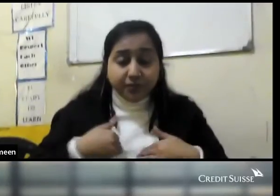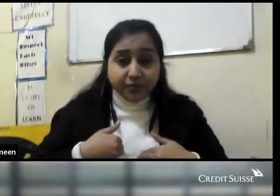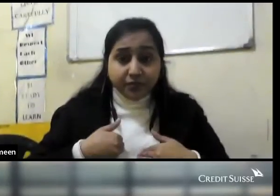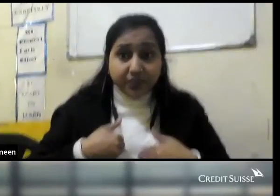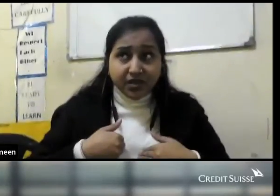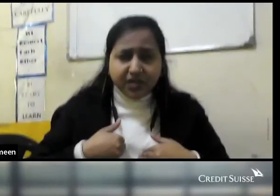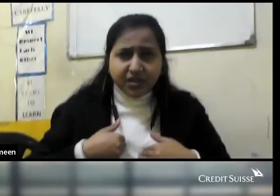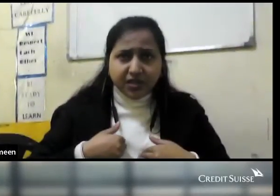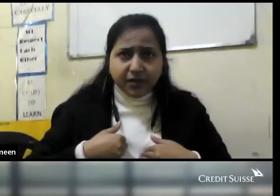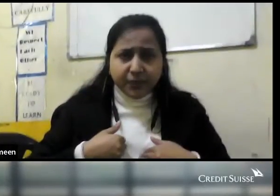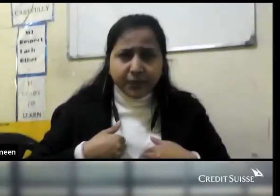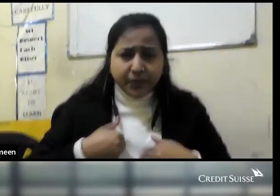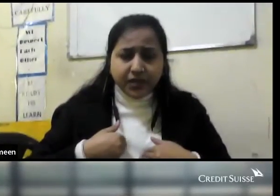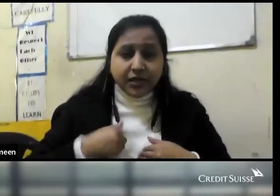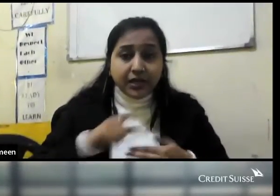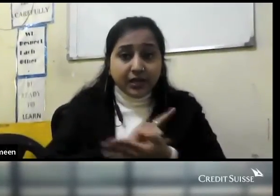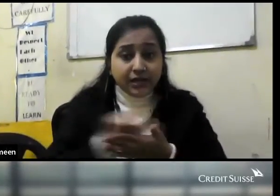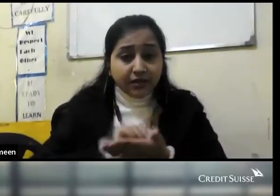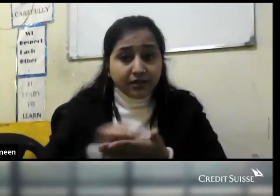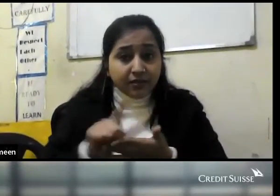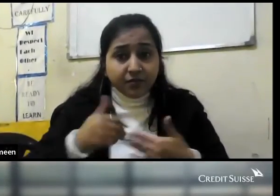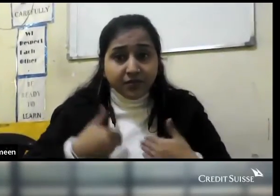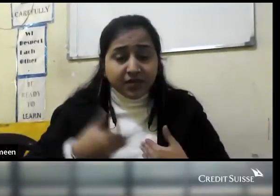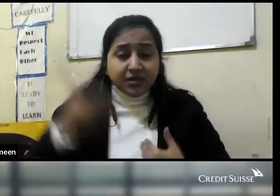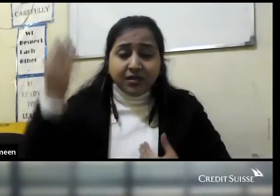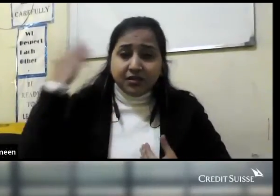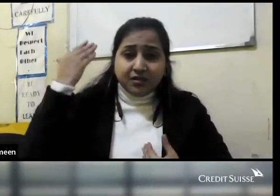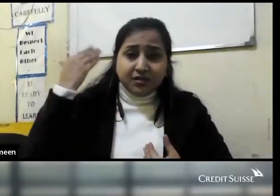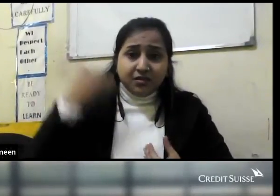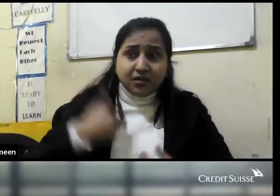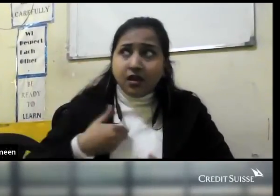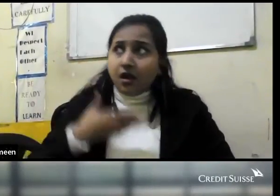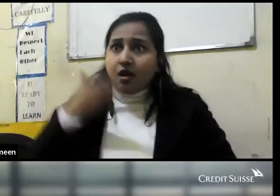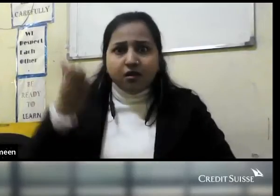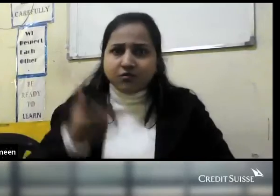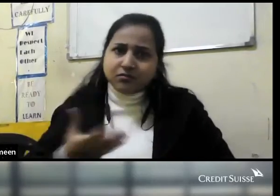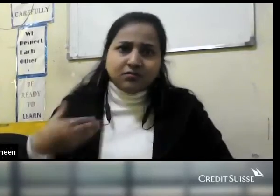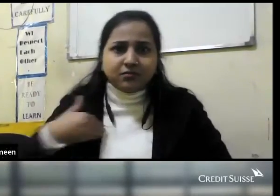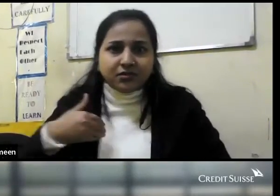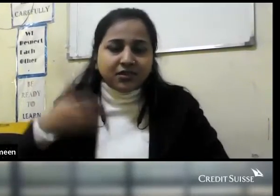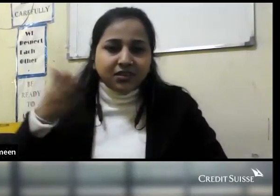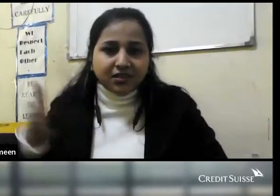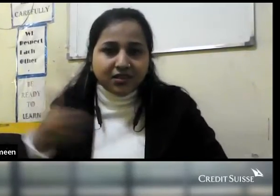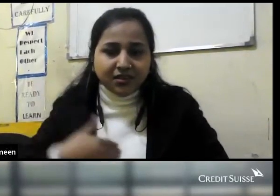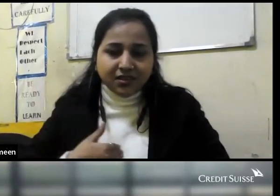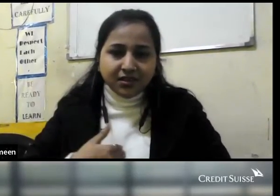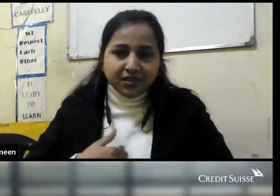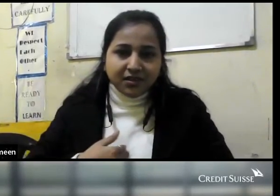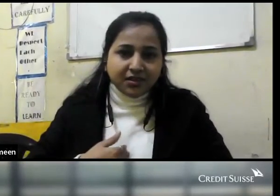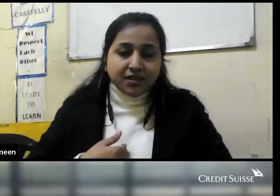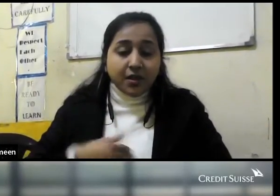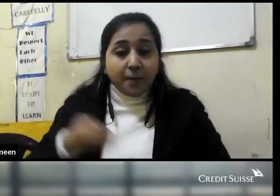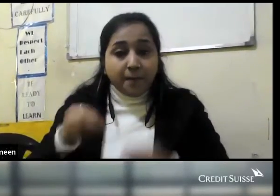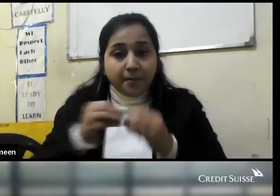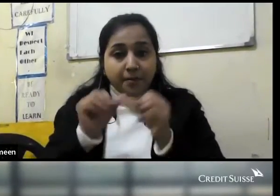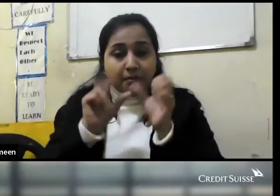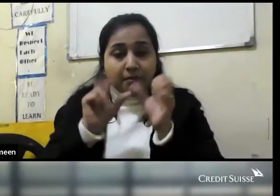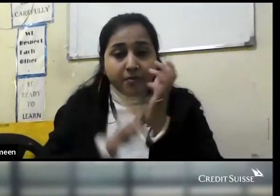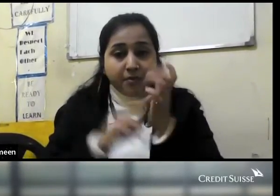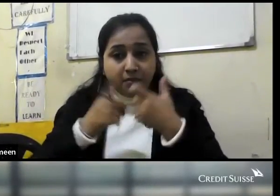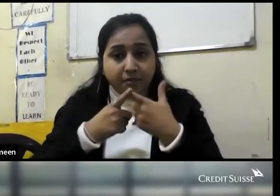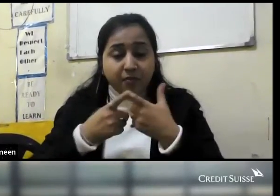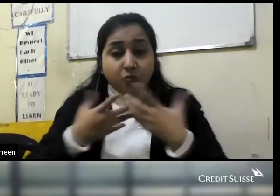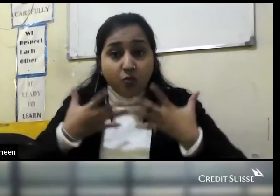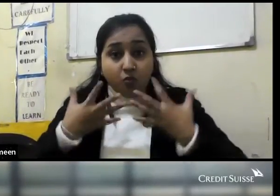my Himanshu was very keen that I said I will attend, because this is my personal. Okay, while I might represent the bank, because I want to